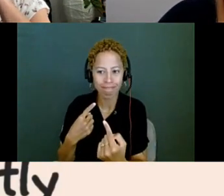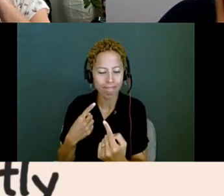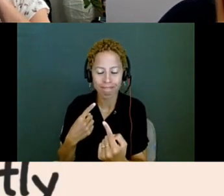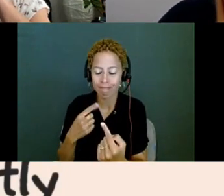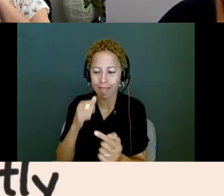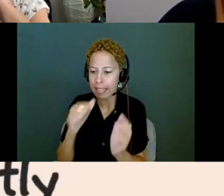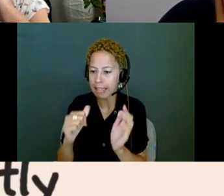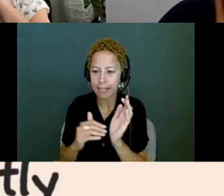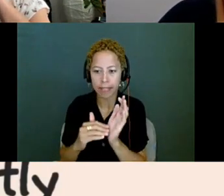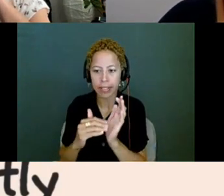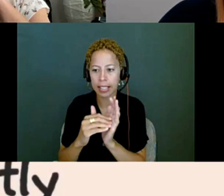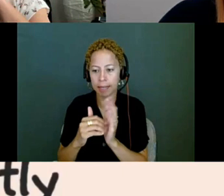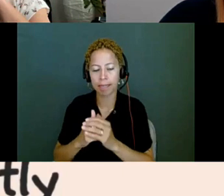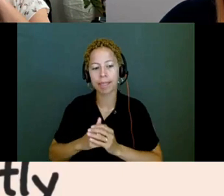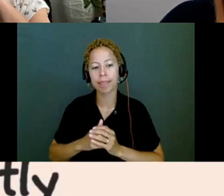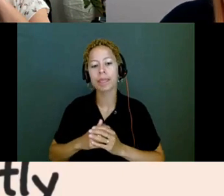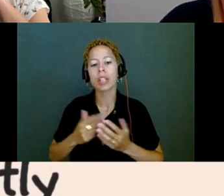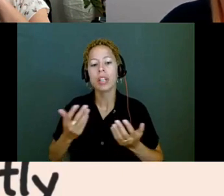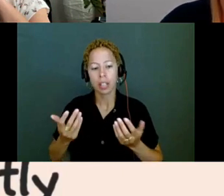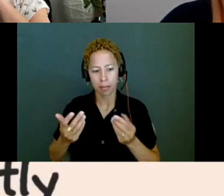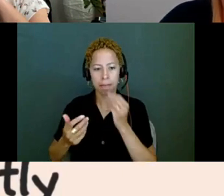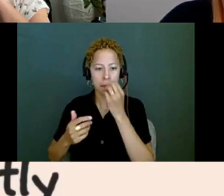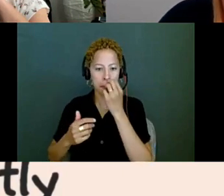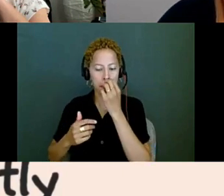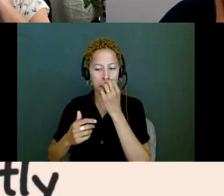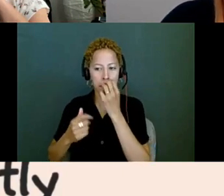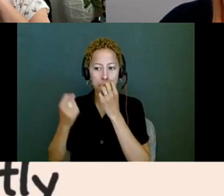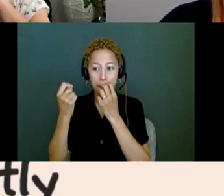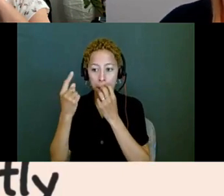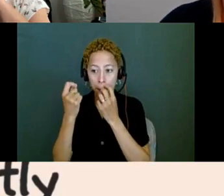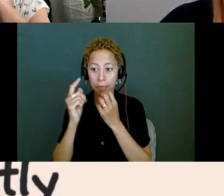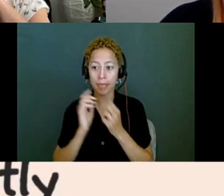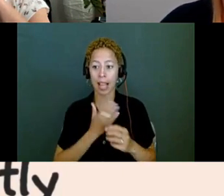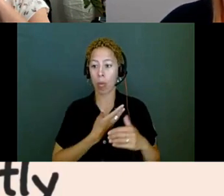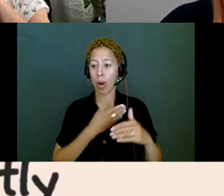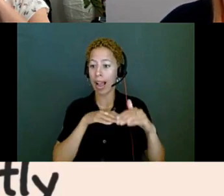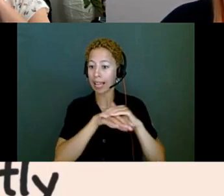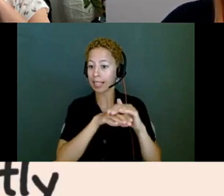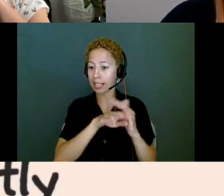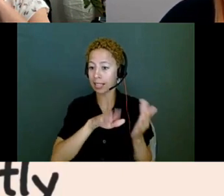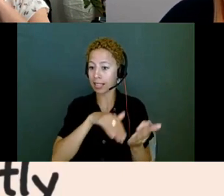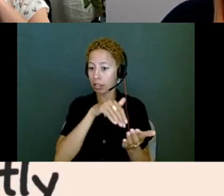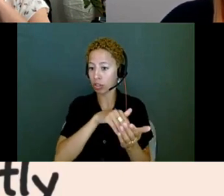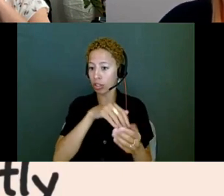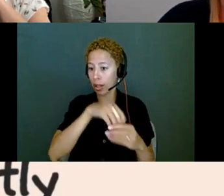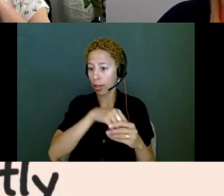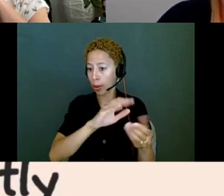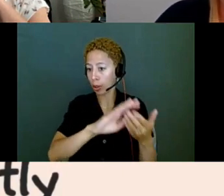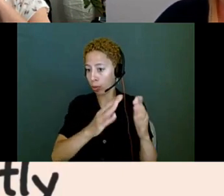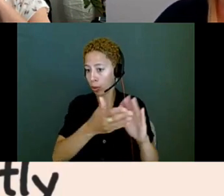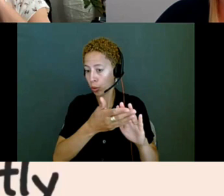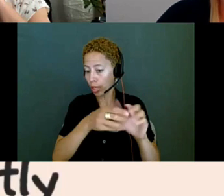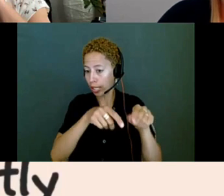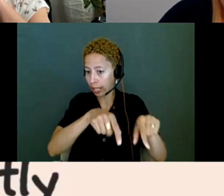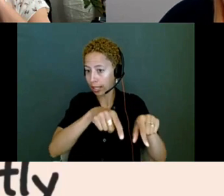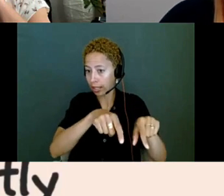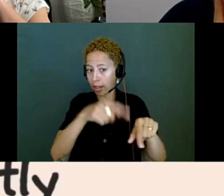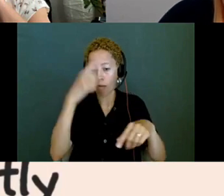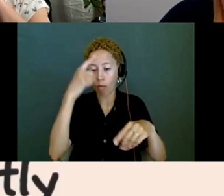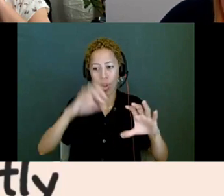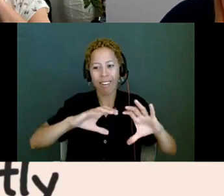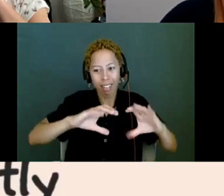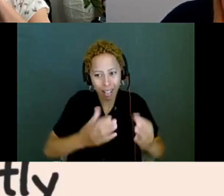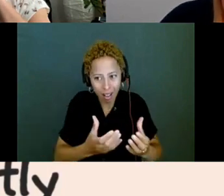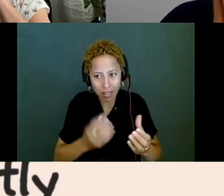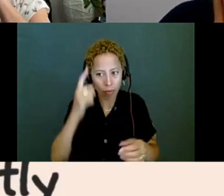Particularly for us, because we have our access centers in the community, they're really only there for classes